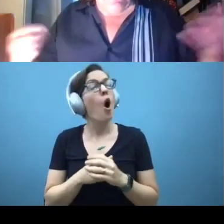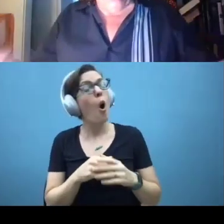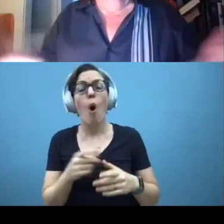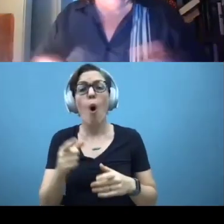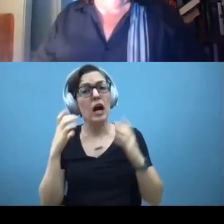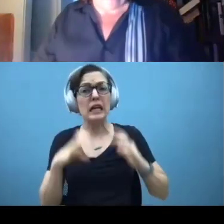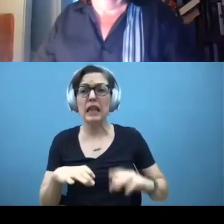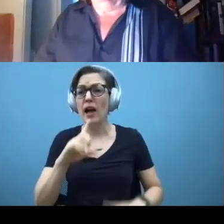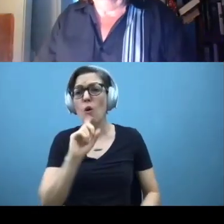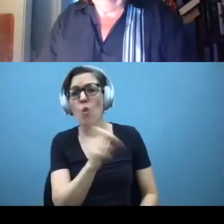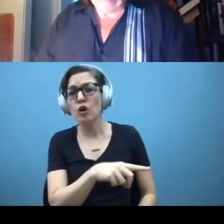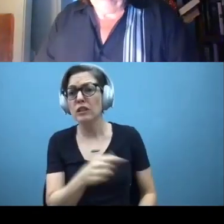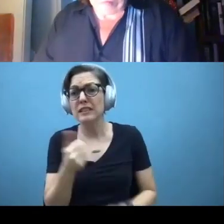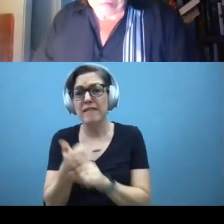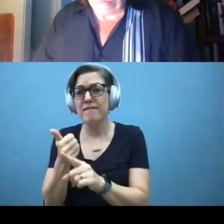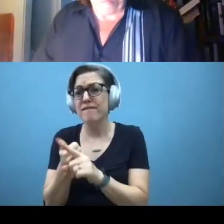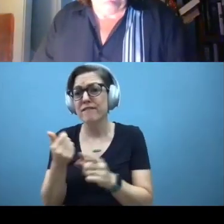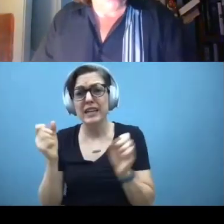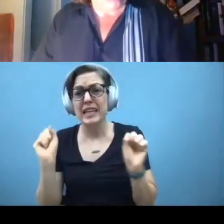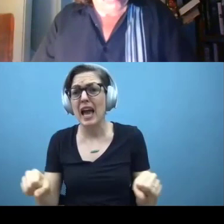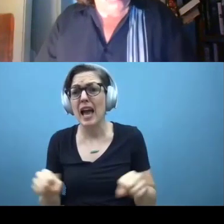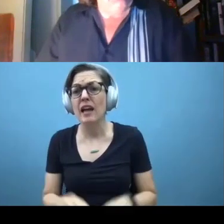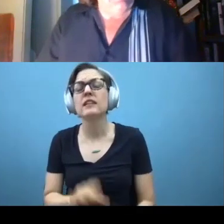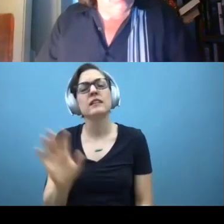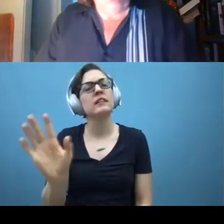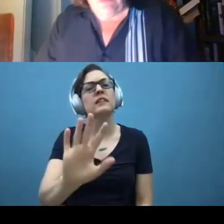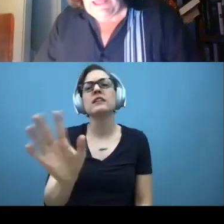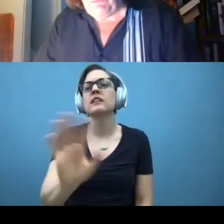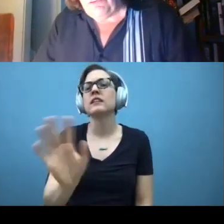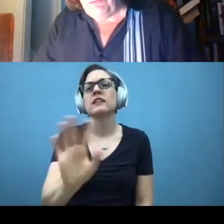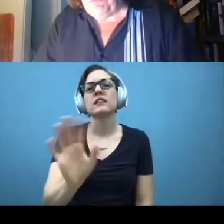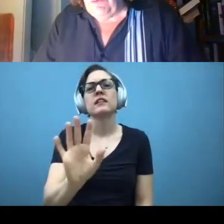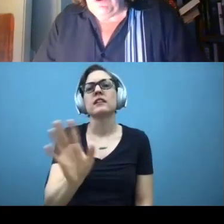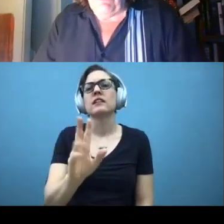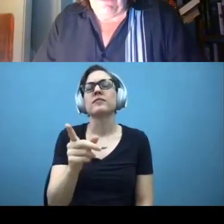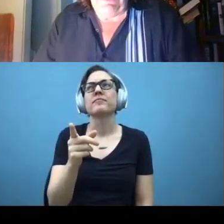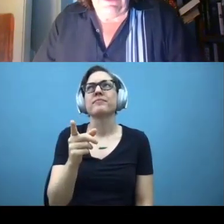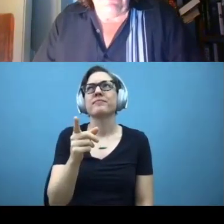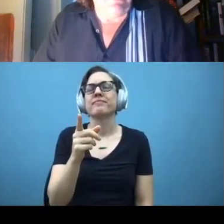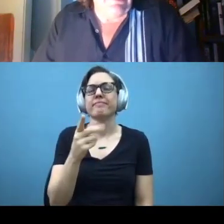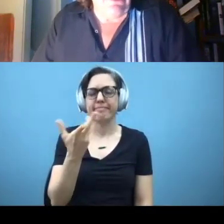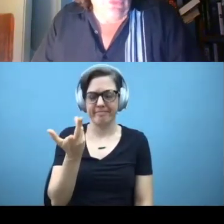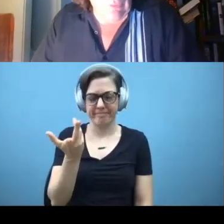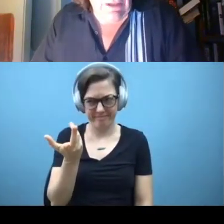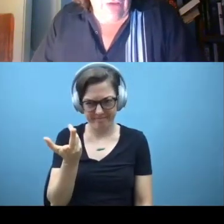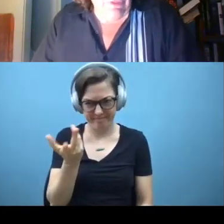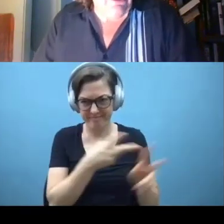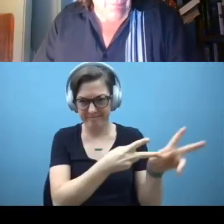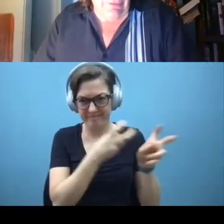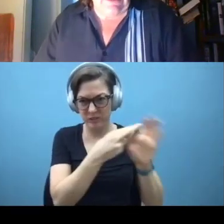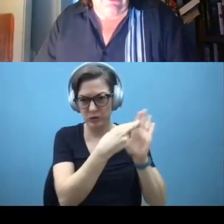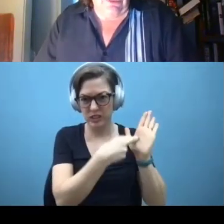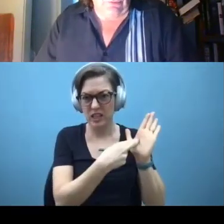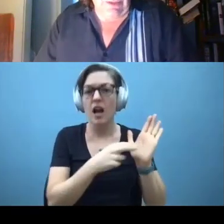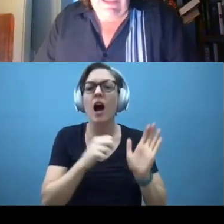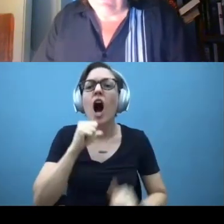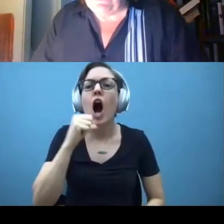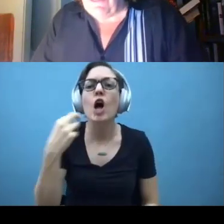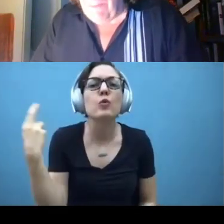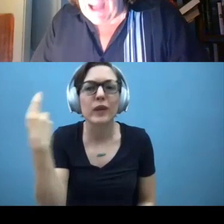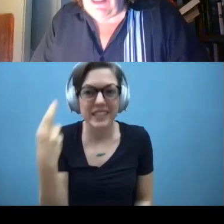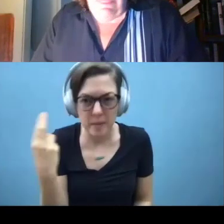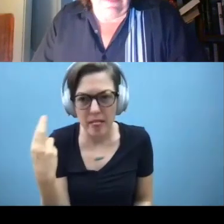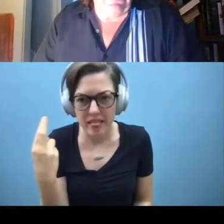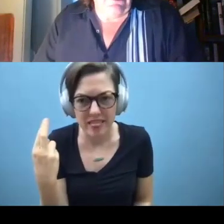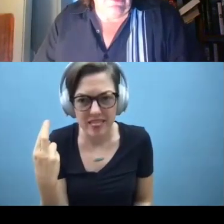client ought to be able to do that. But it's such to use the language of one of the regulations, it's such an unreasonable thing to do. It's such